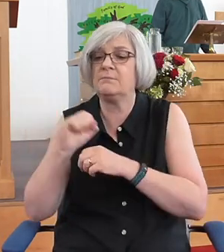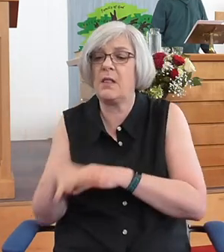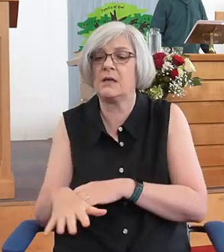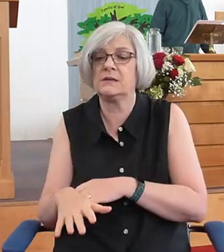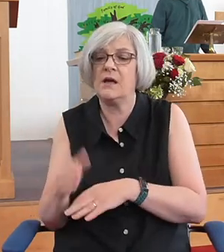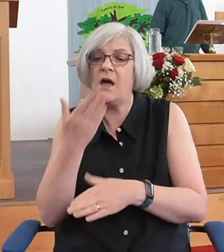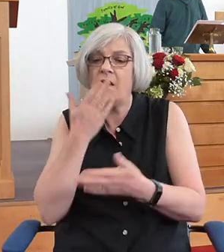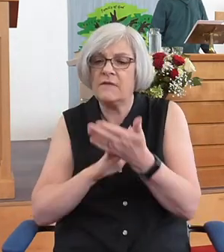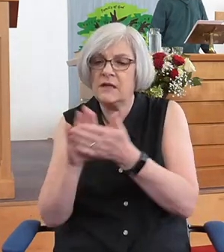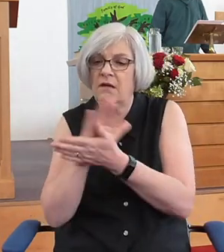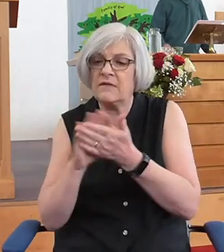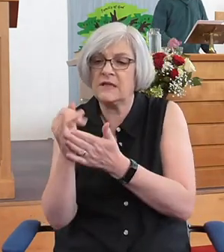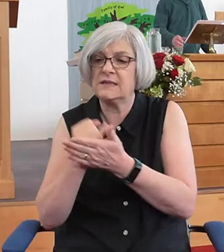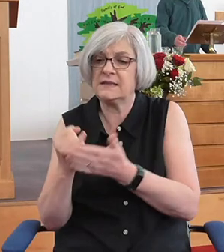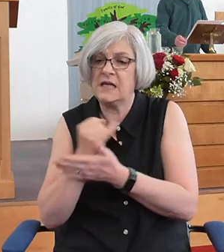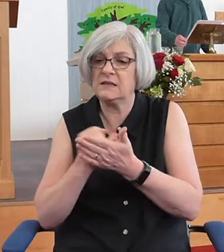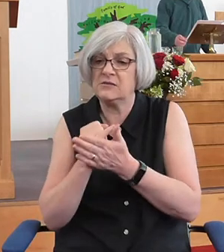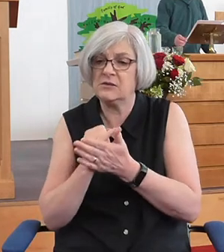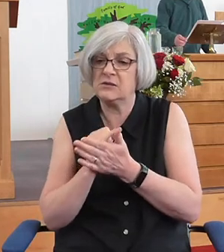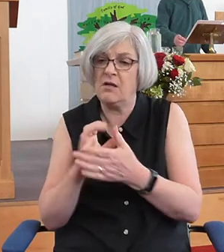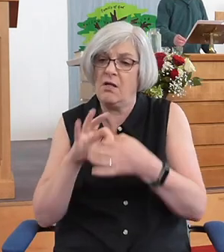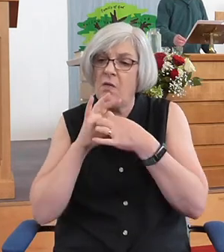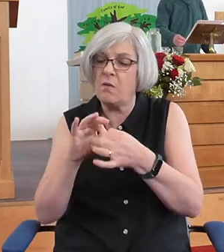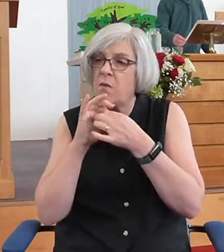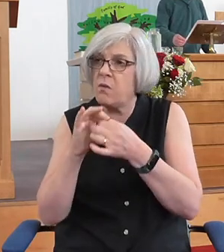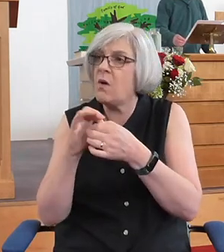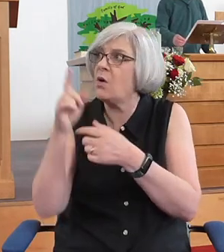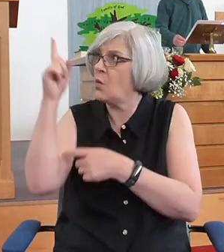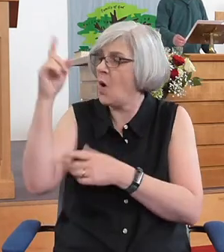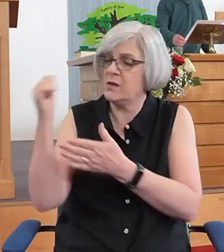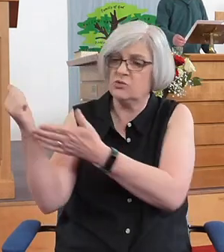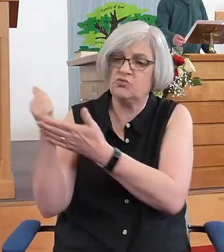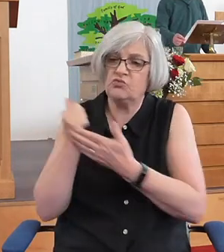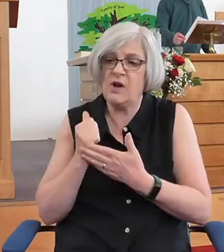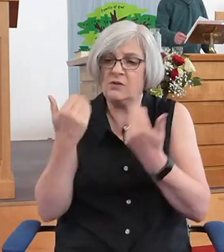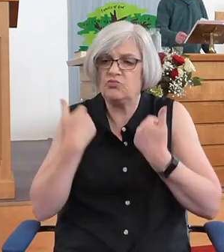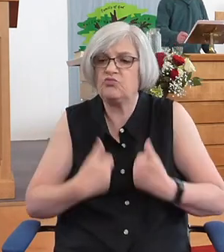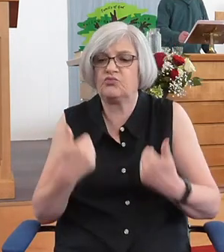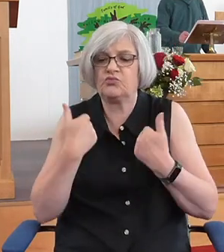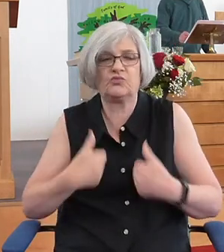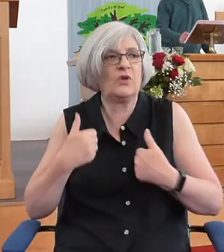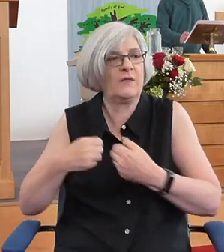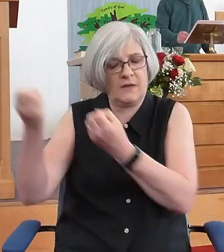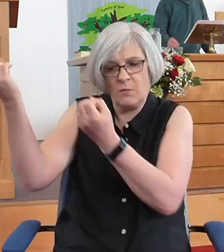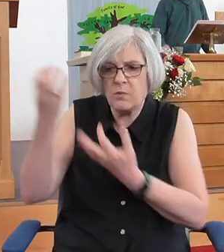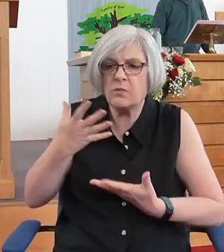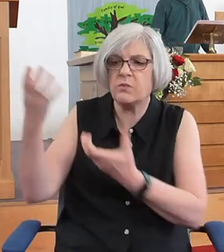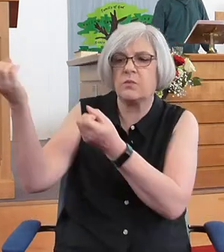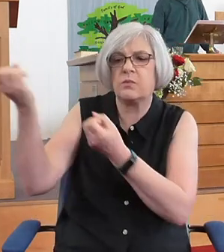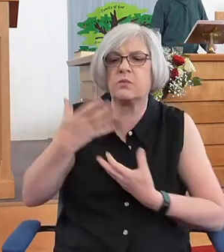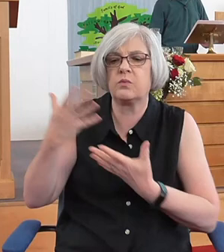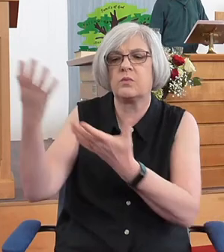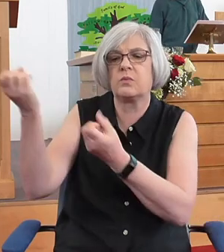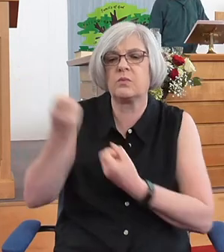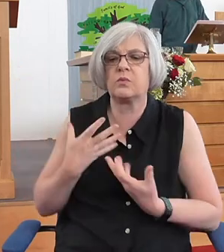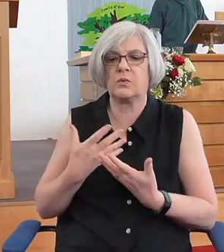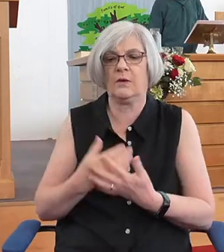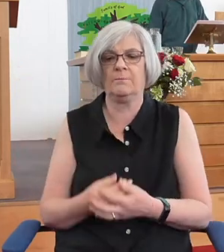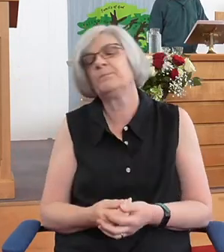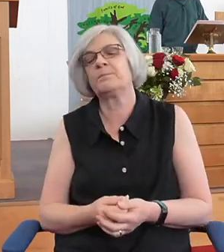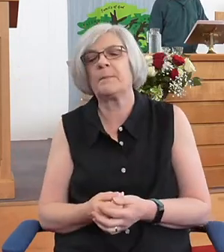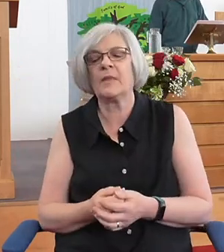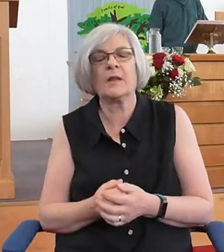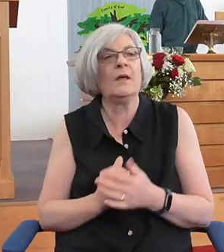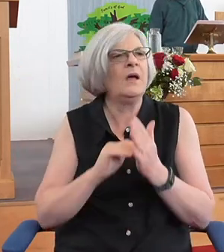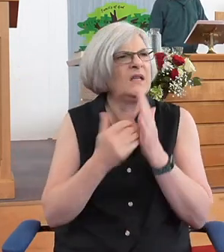of sins in accordance with the riches of God's grace that he lavished on us." We're going to